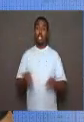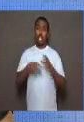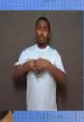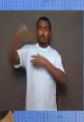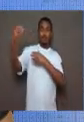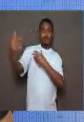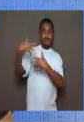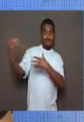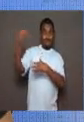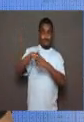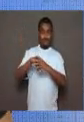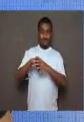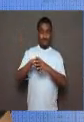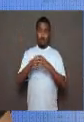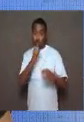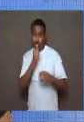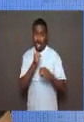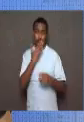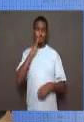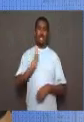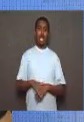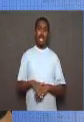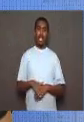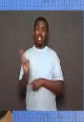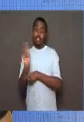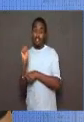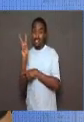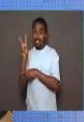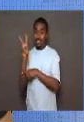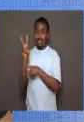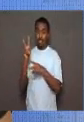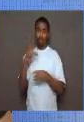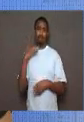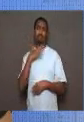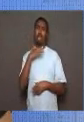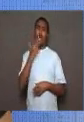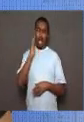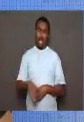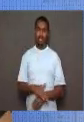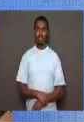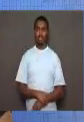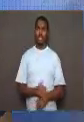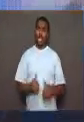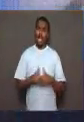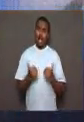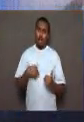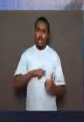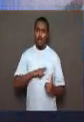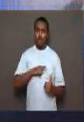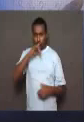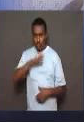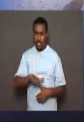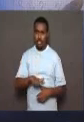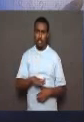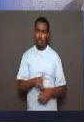the imported music, is shocking, and the films and TV programs are worse. How can